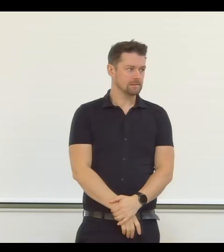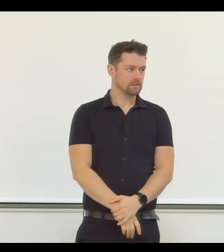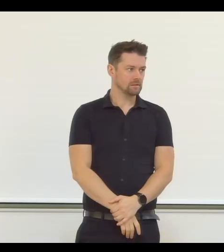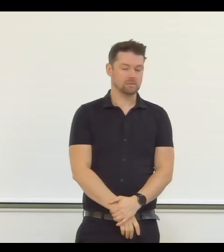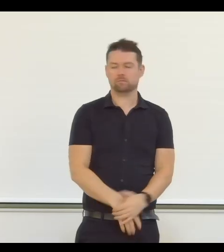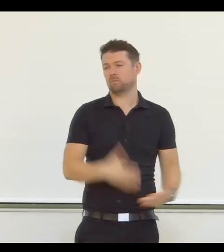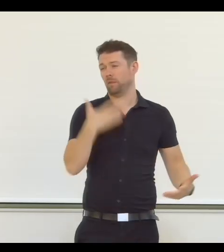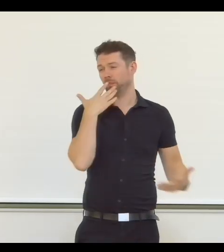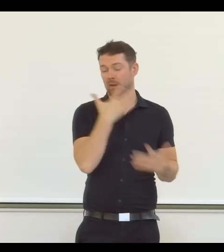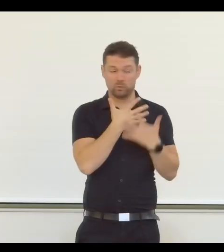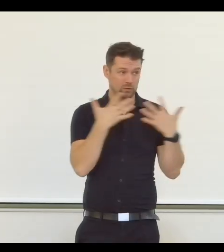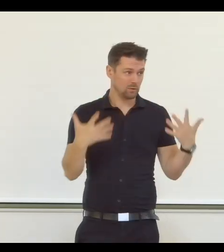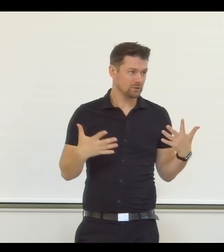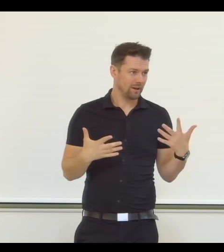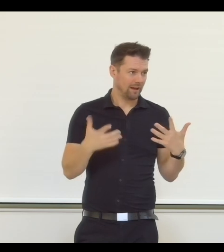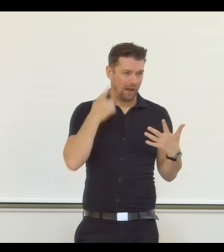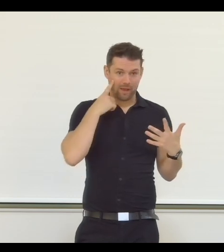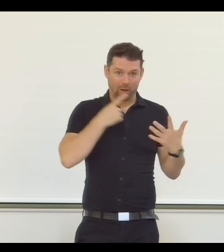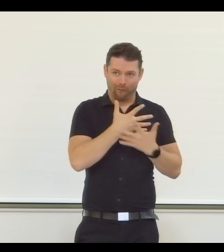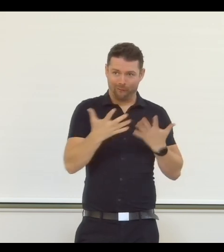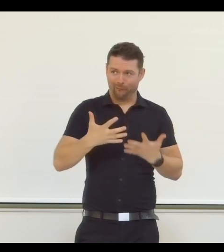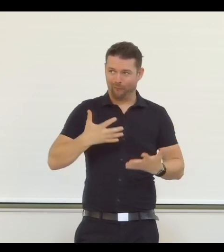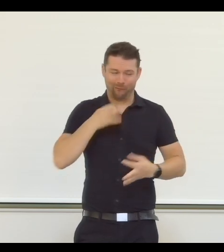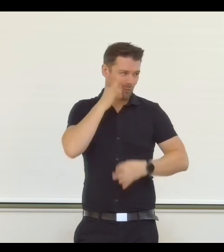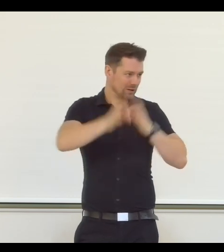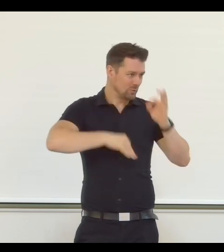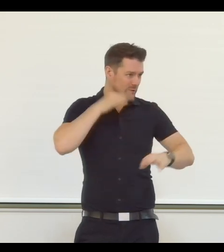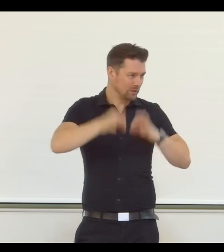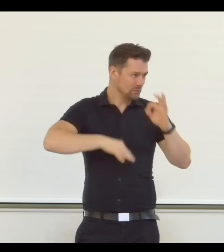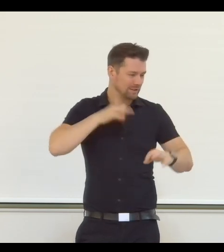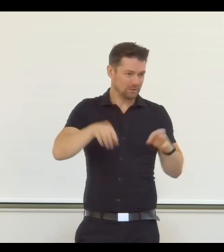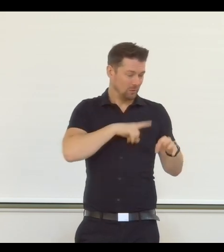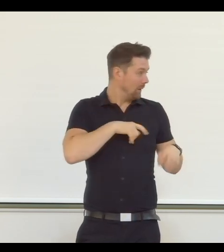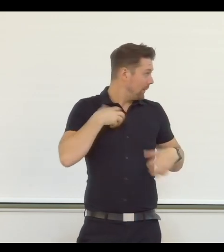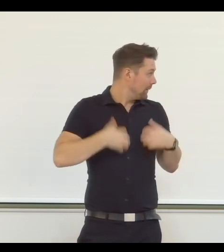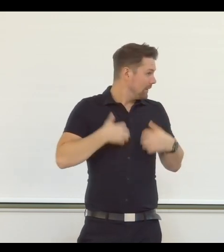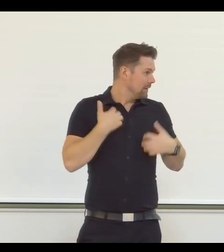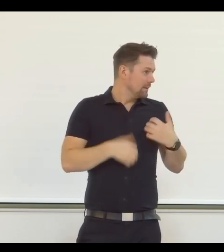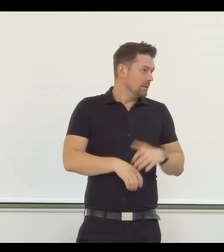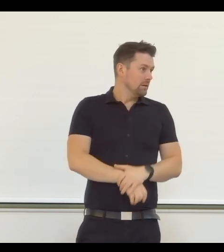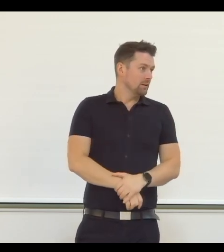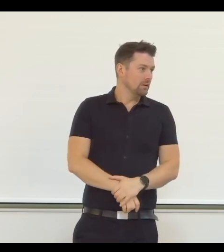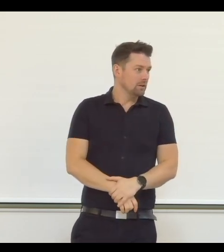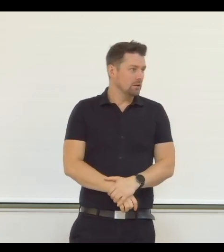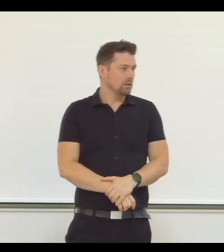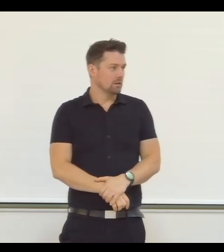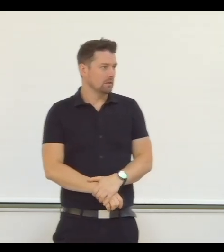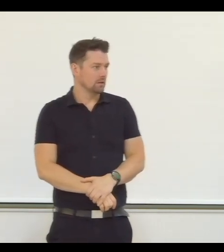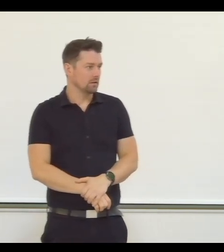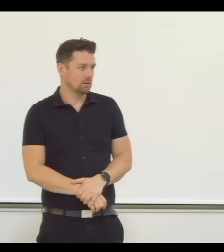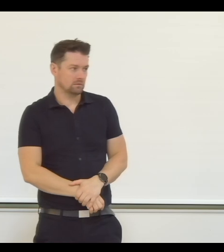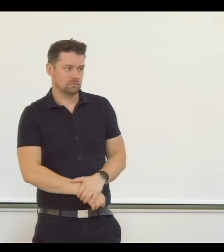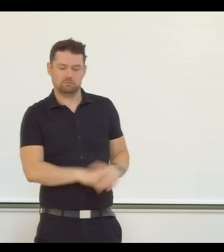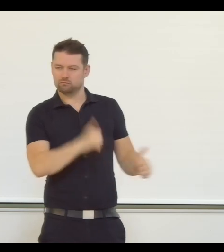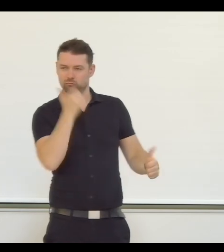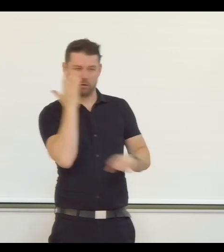Thank you so much. And I think everybody's excited to ask so many questions because this is really lovely. Bill? A great